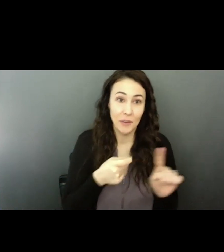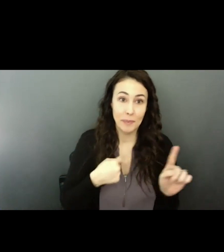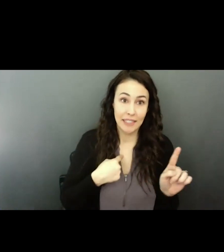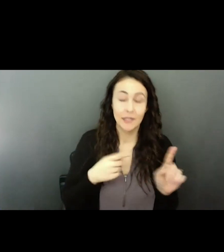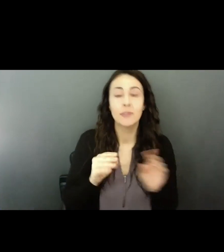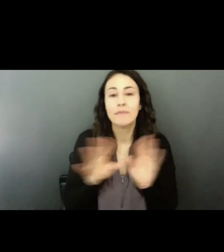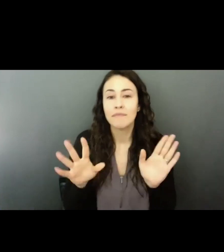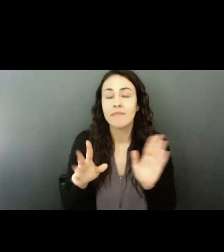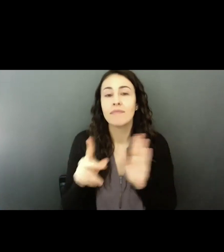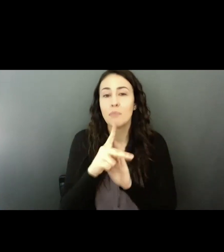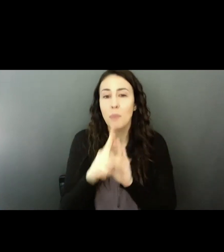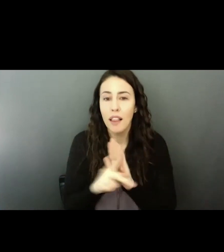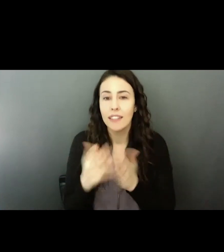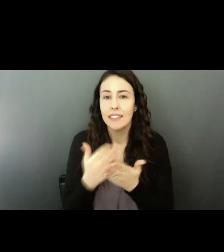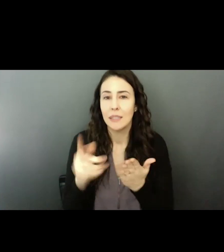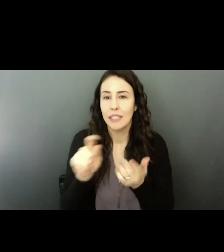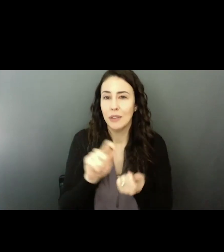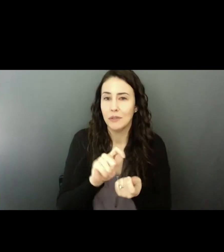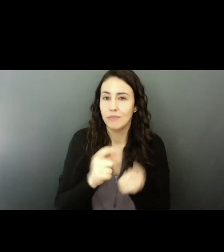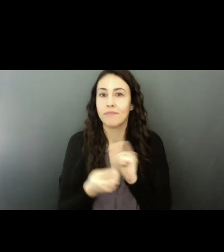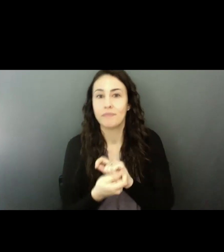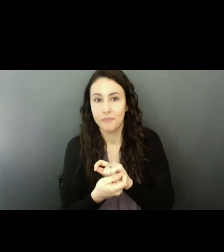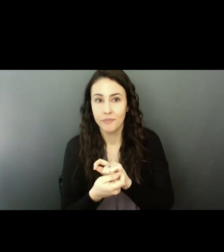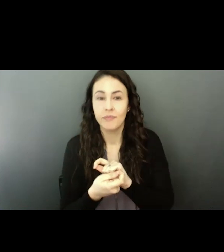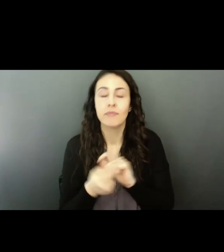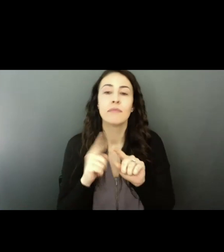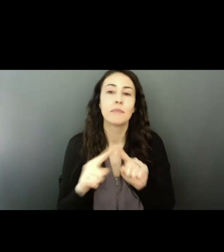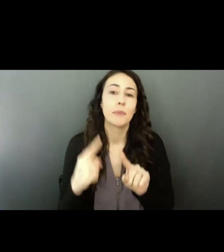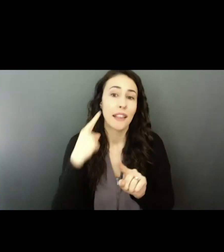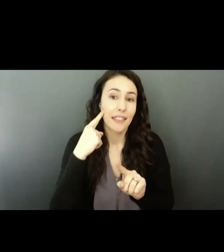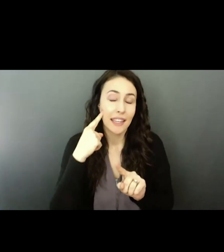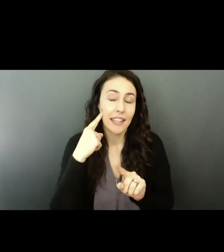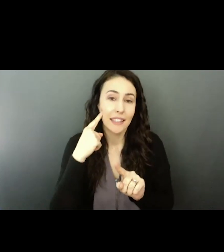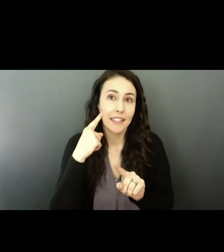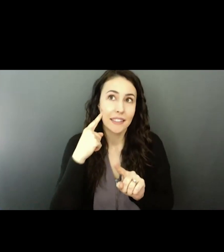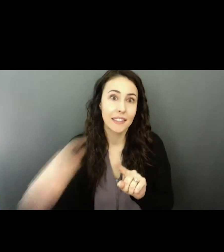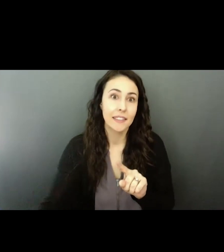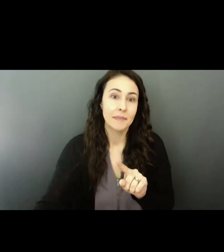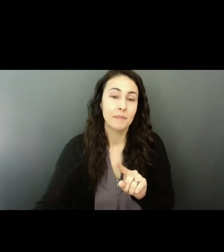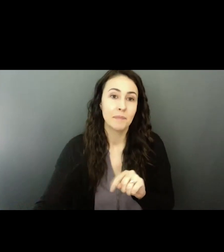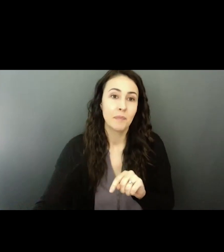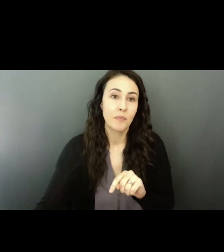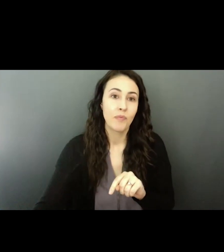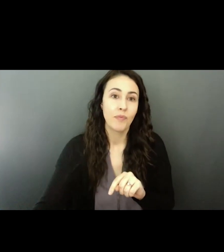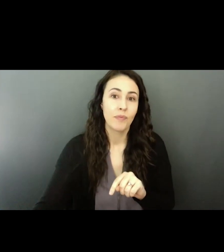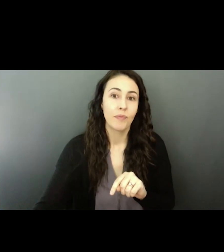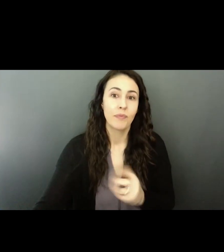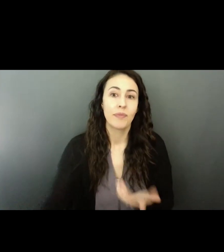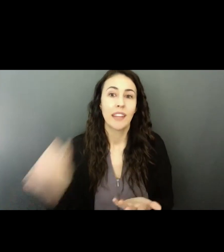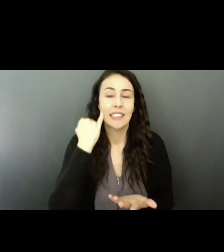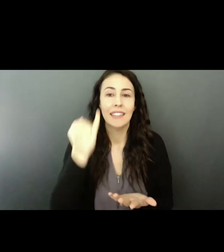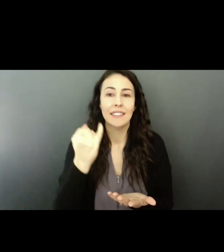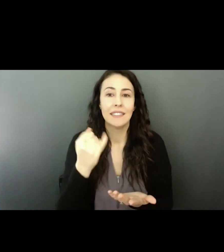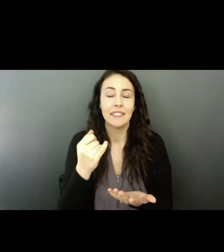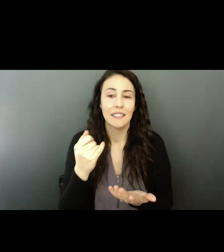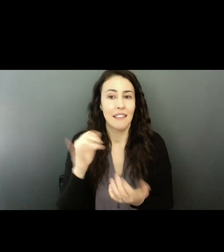policy things that need to change. But I think it is an idea whose time is coming